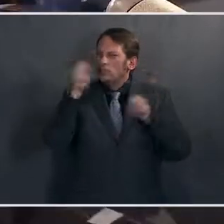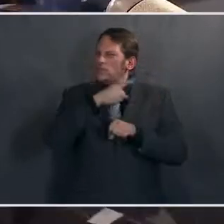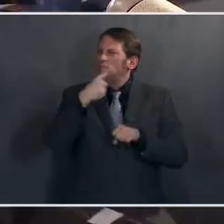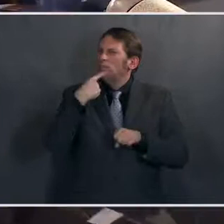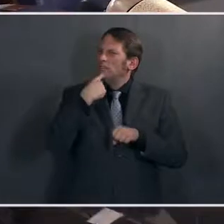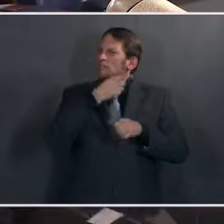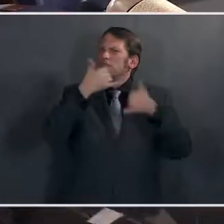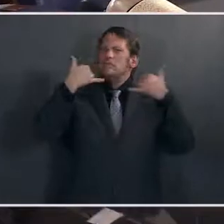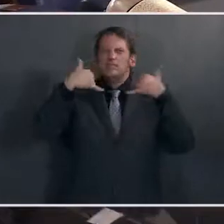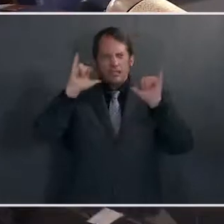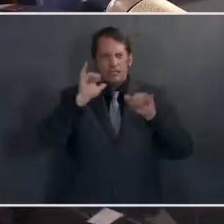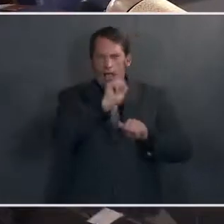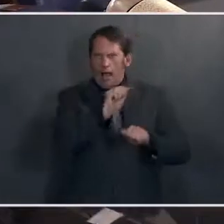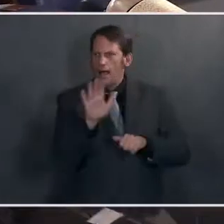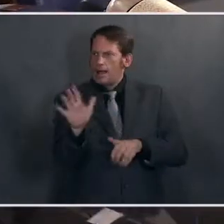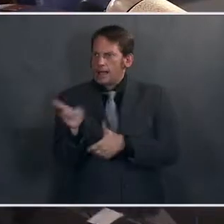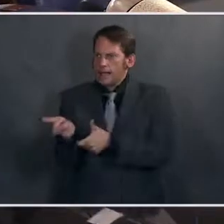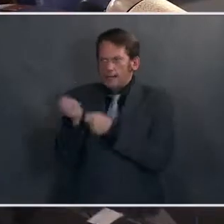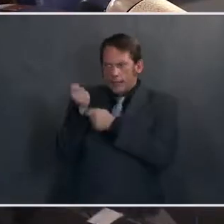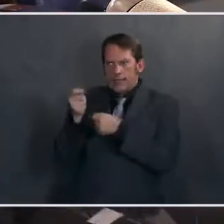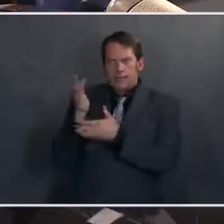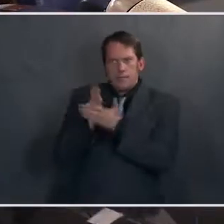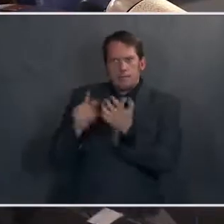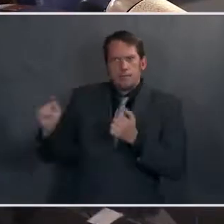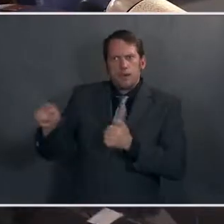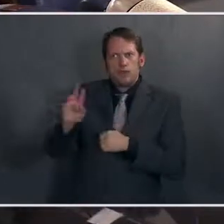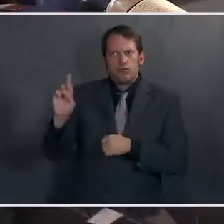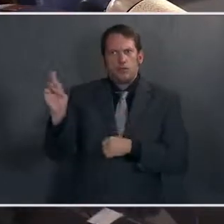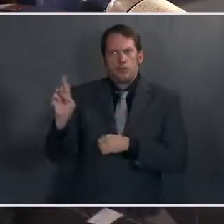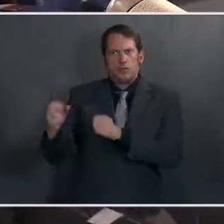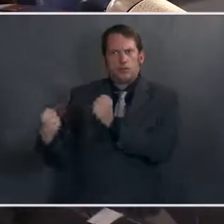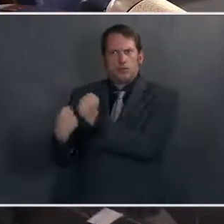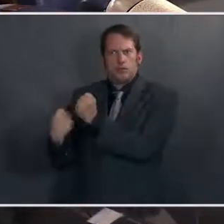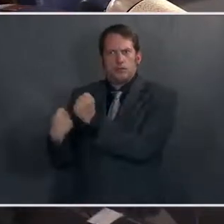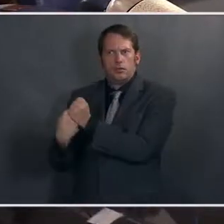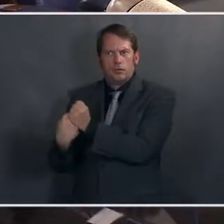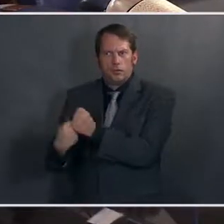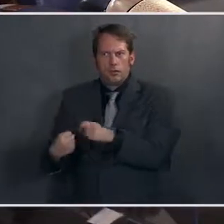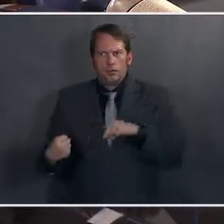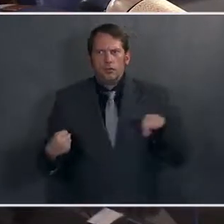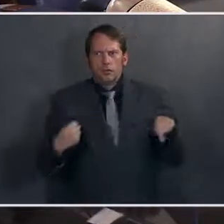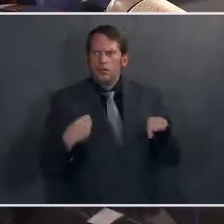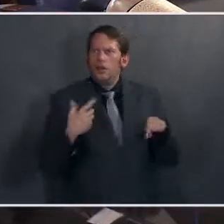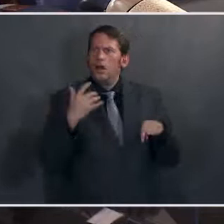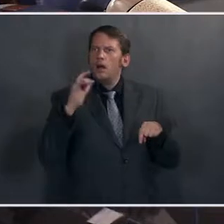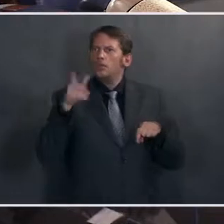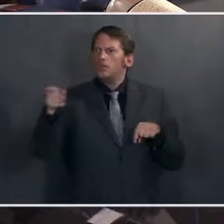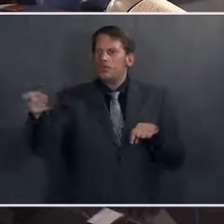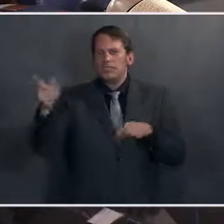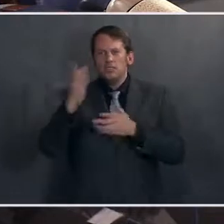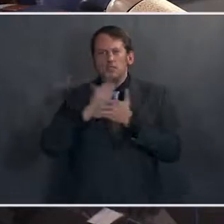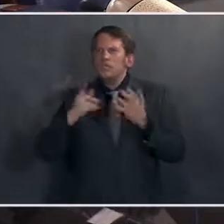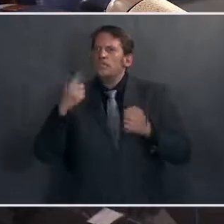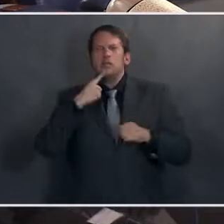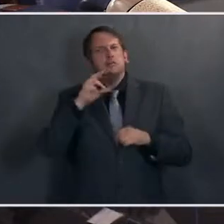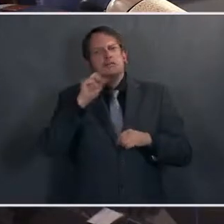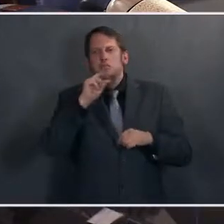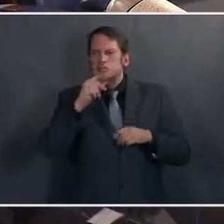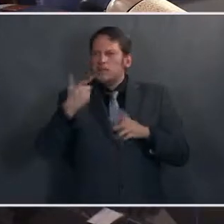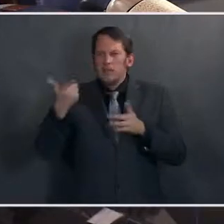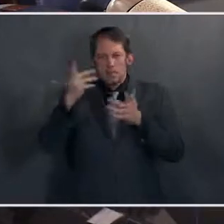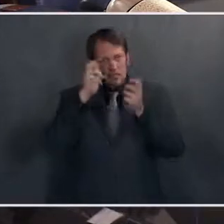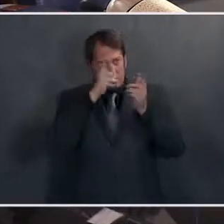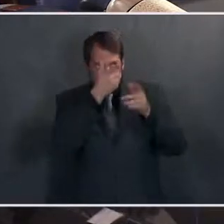little while ago, and he said, well, if they're not going to budge off the $1.9 trillion number, it's not going to happen. He was then asked, well, can you give us a